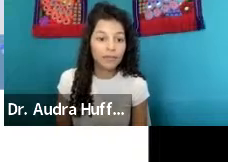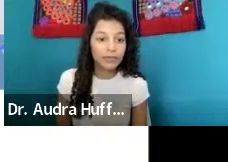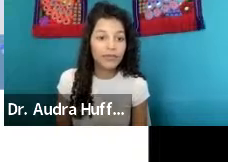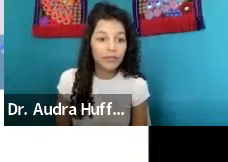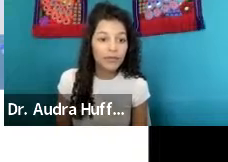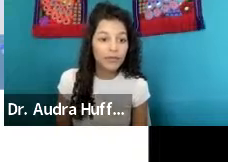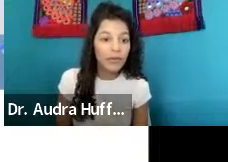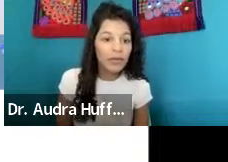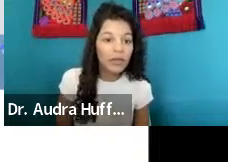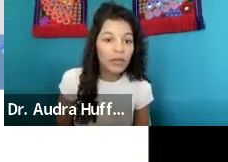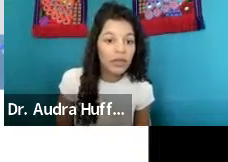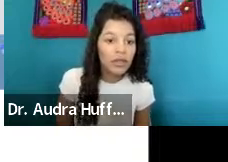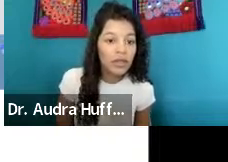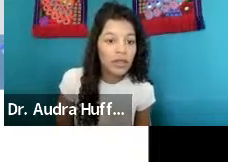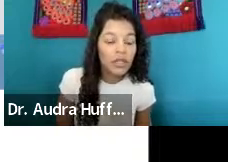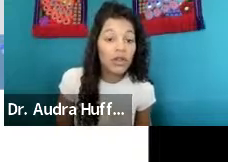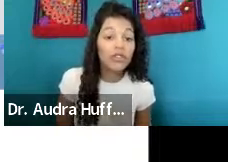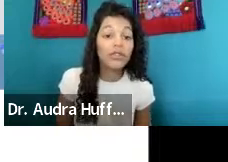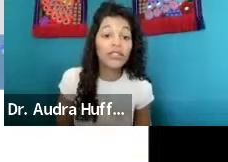them.